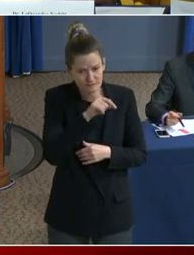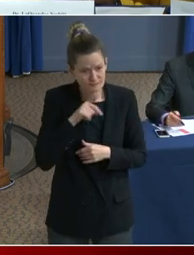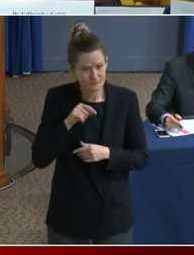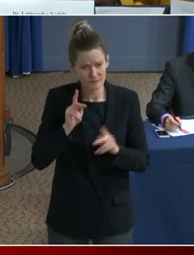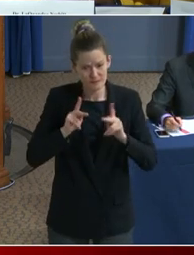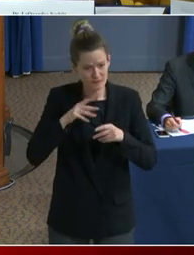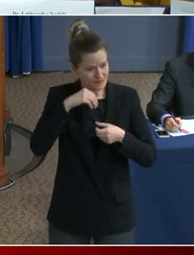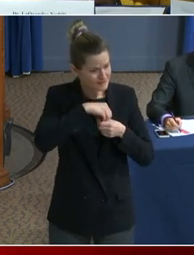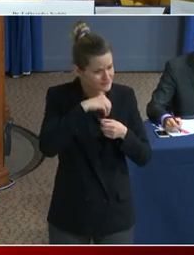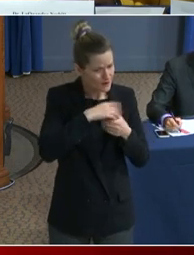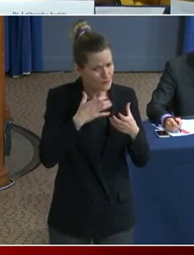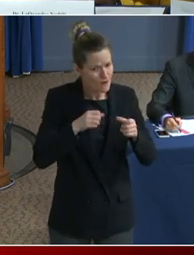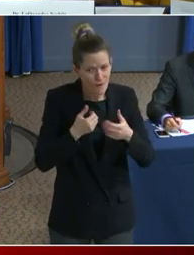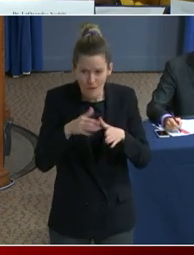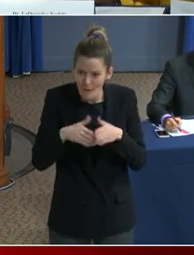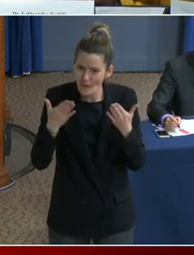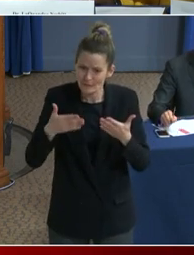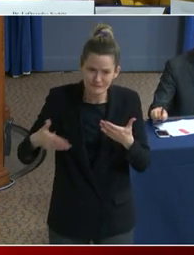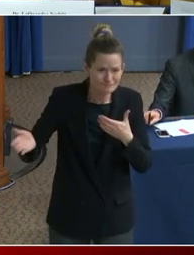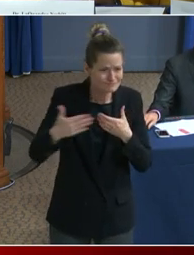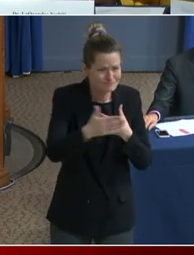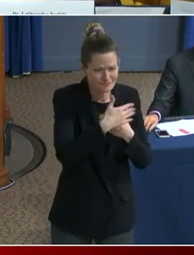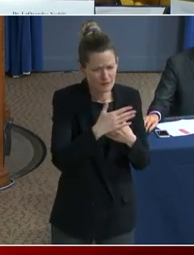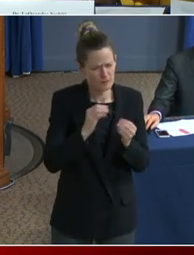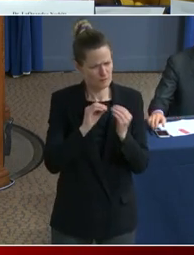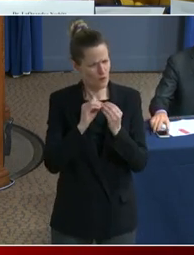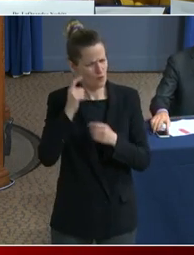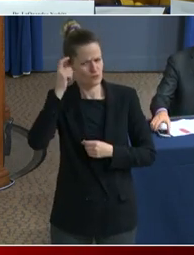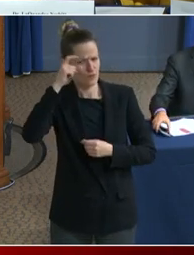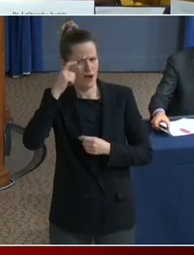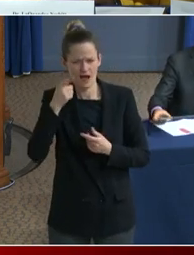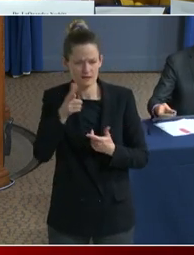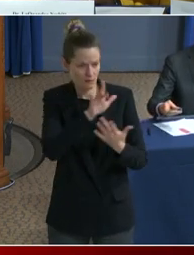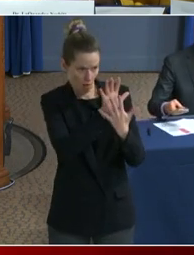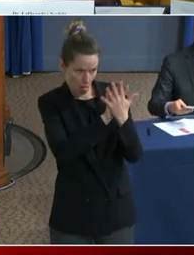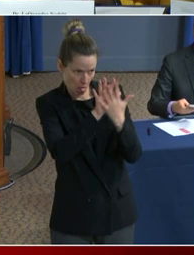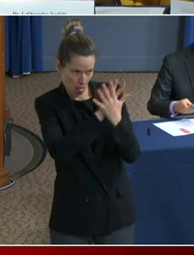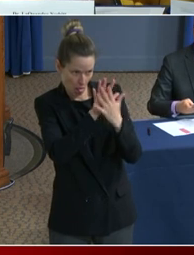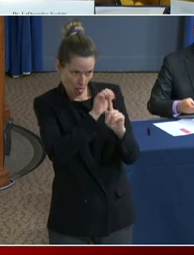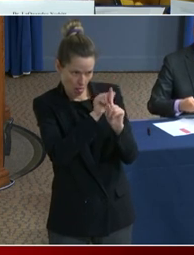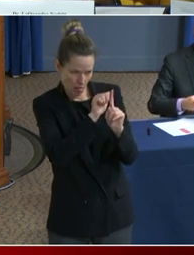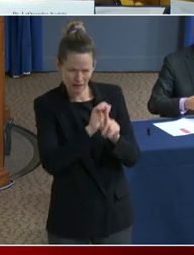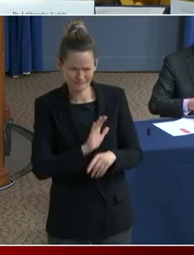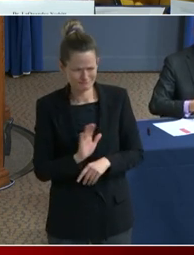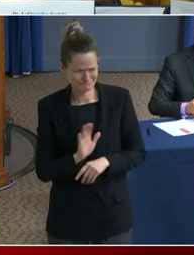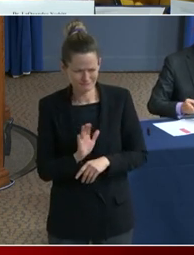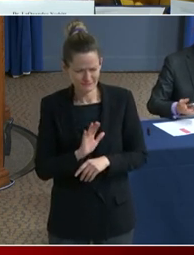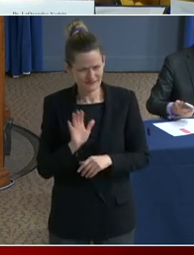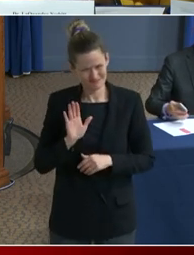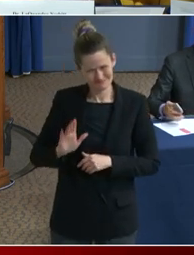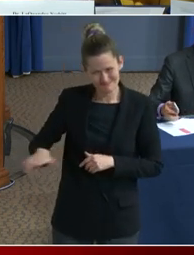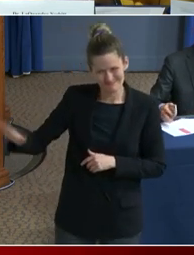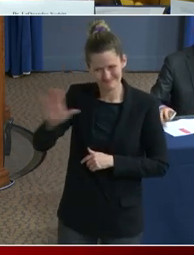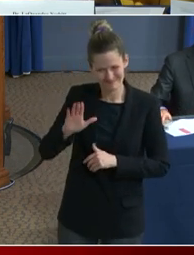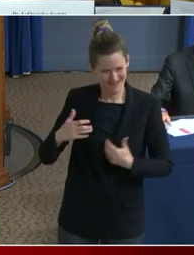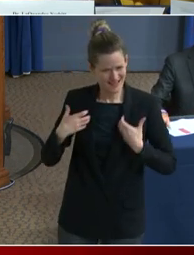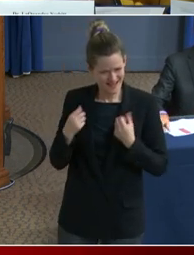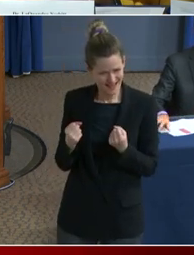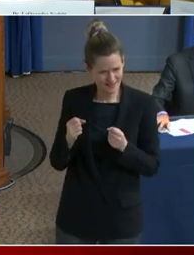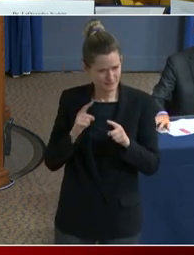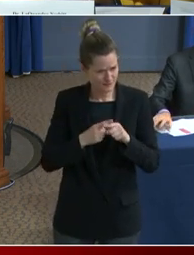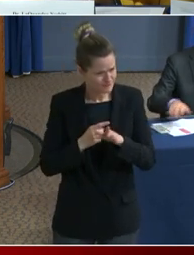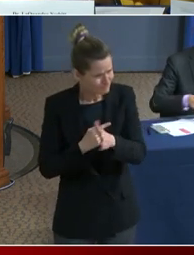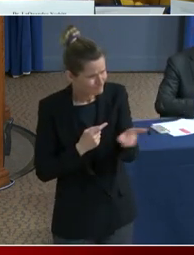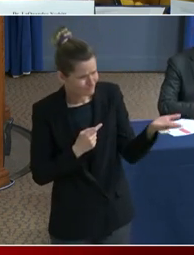their activities wisely based on your own health, the health of people in your household. You should be prudent with being in